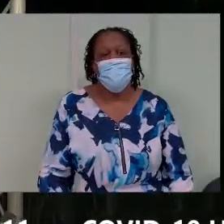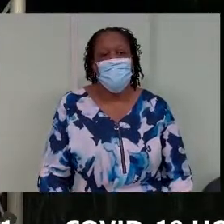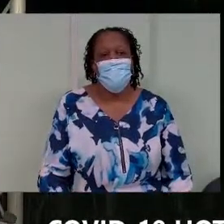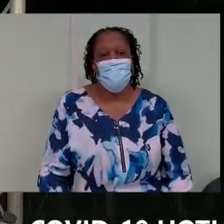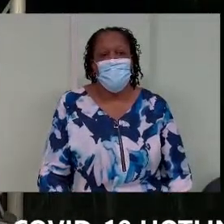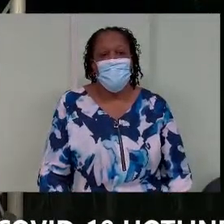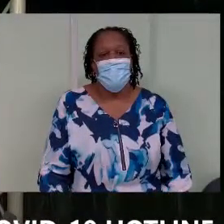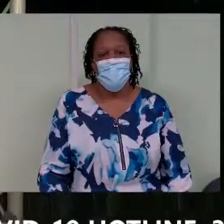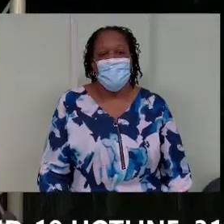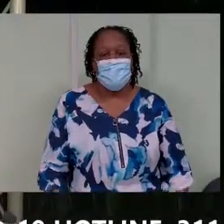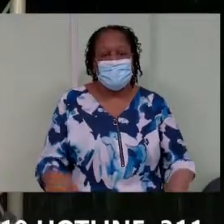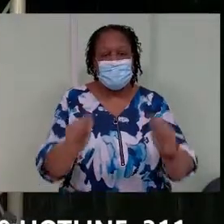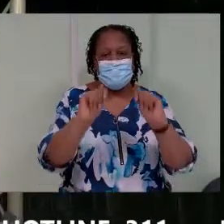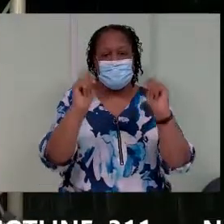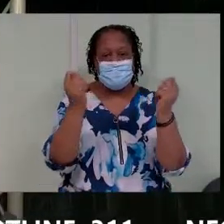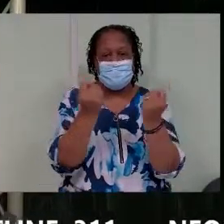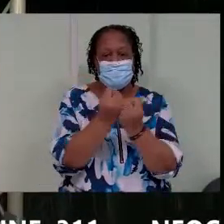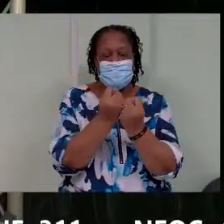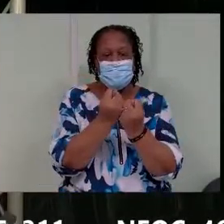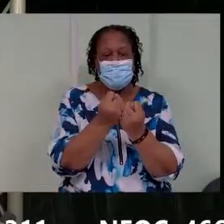Clubs or management teams,